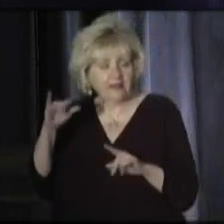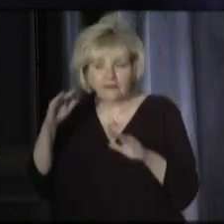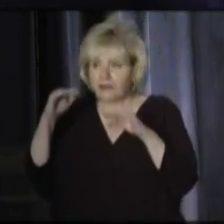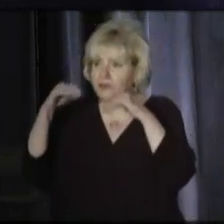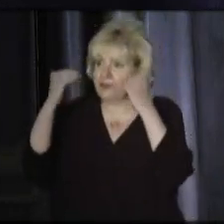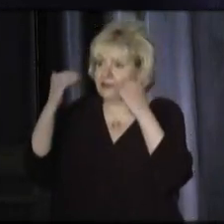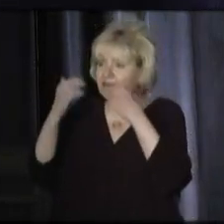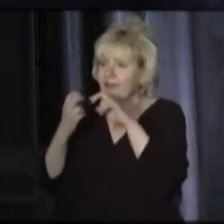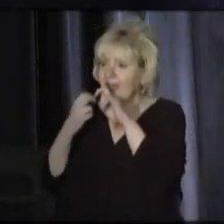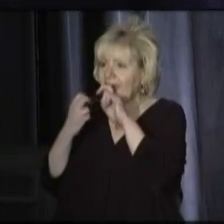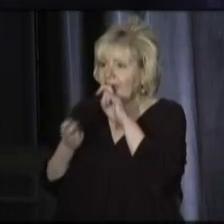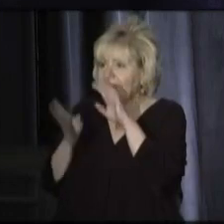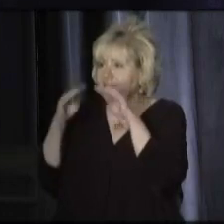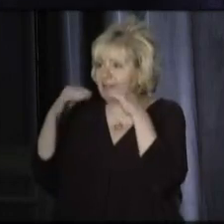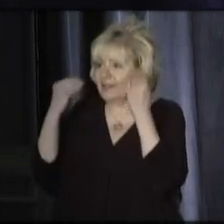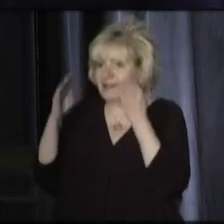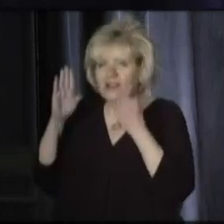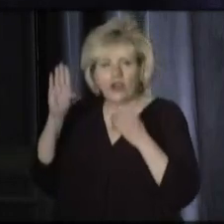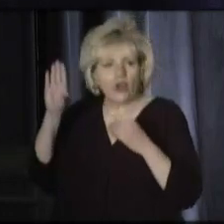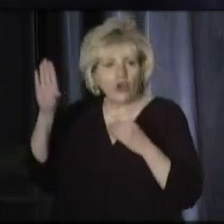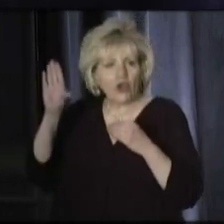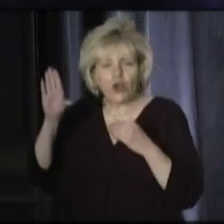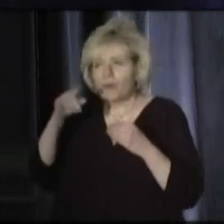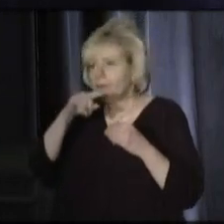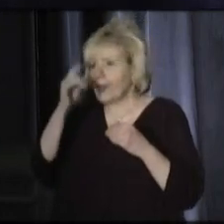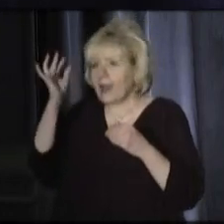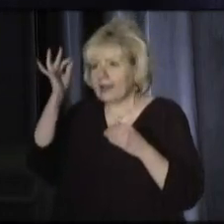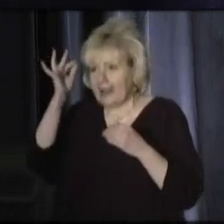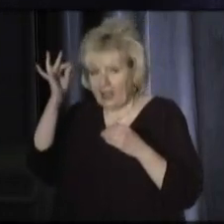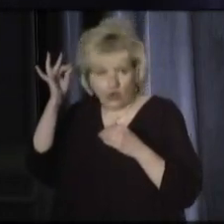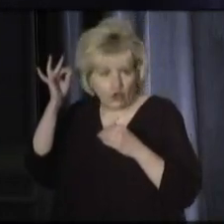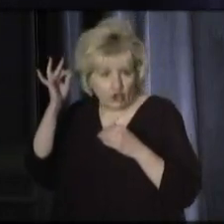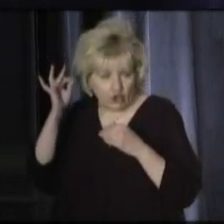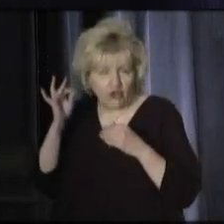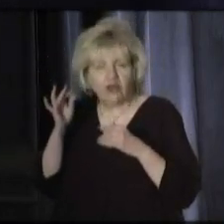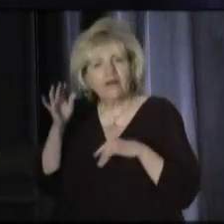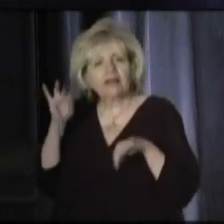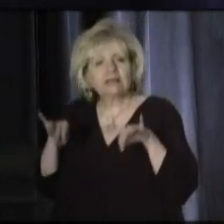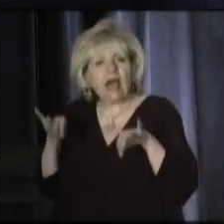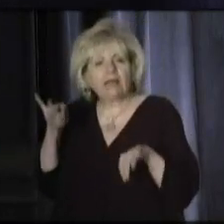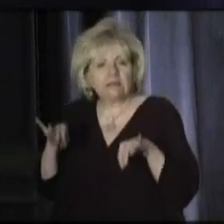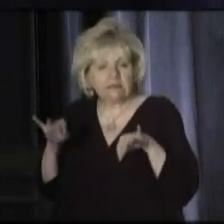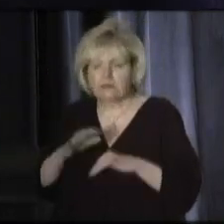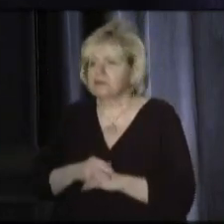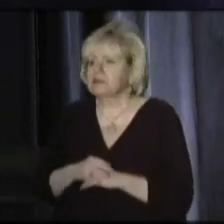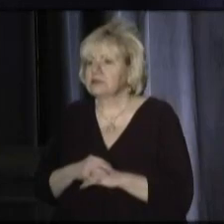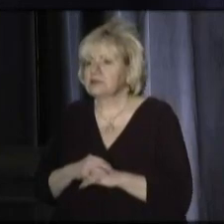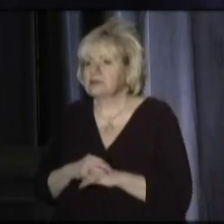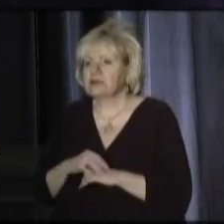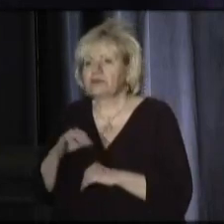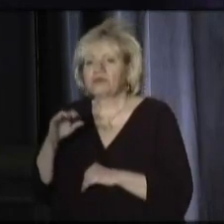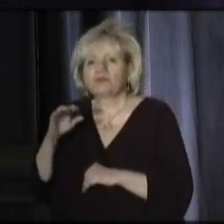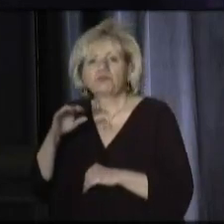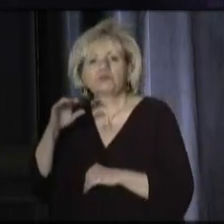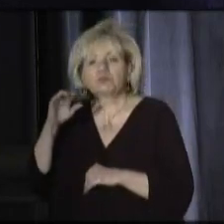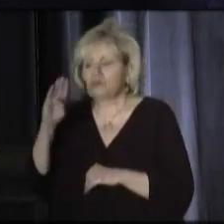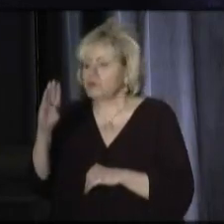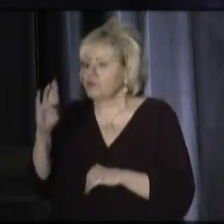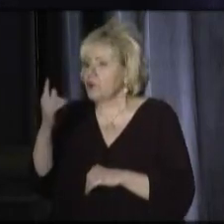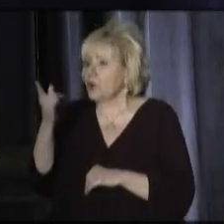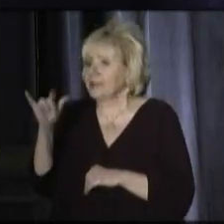I pulled the chain of my bedside lamp, folded over Lindsay's face, and found the dedication page. For every girl out there who